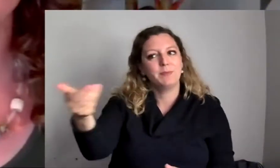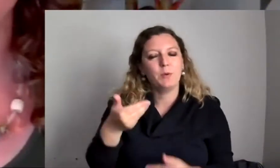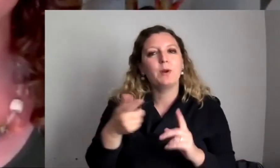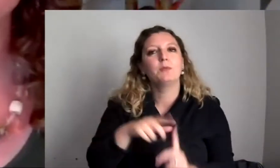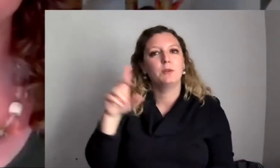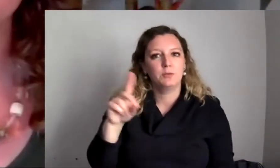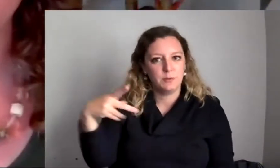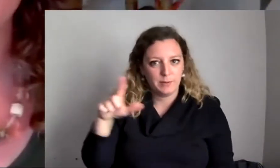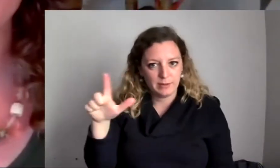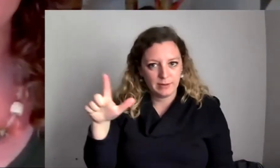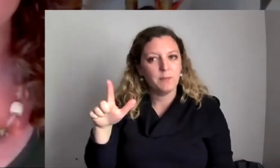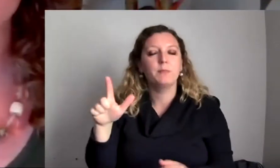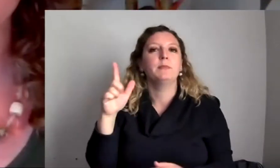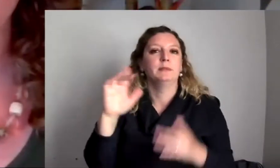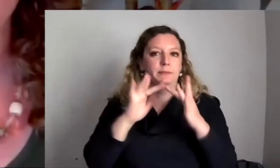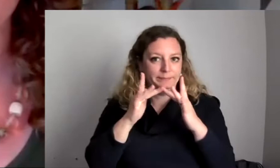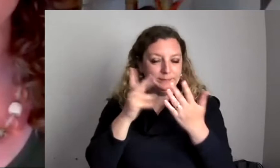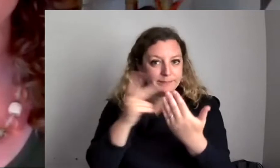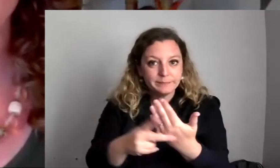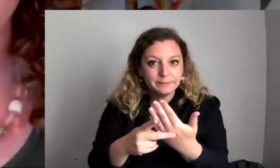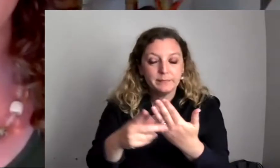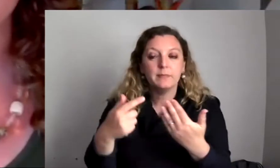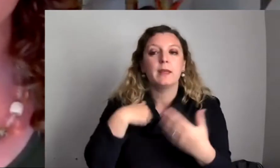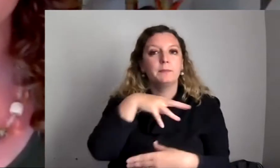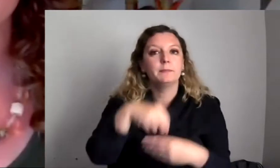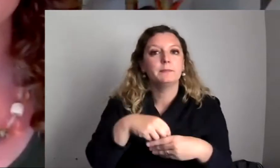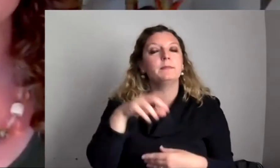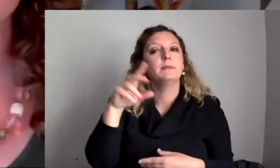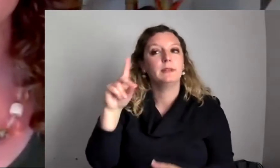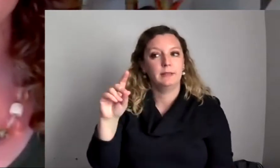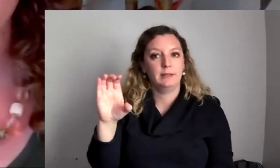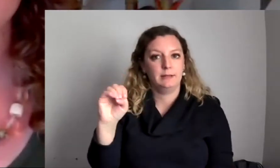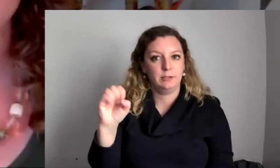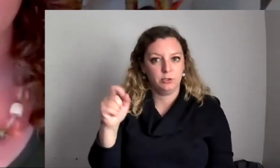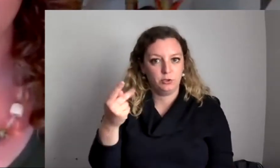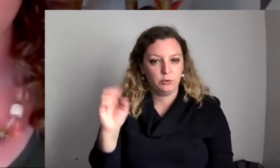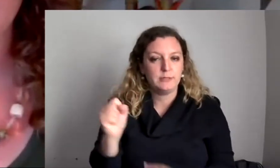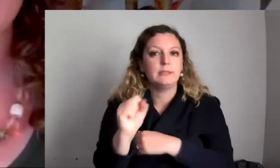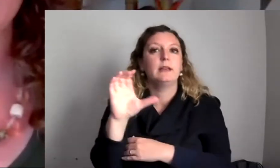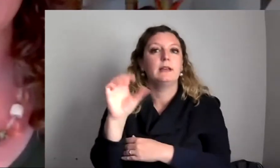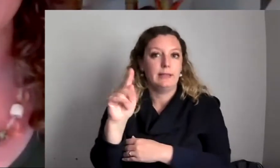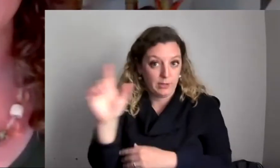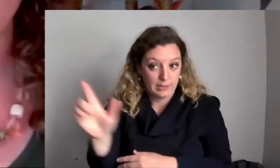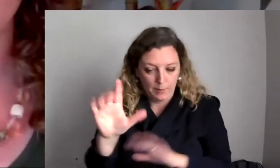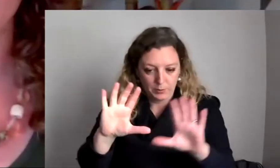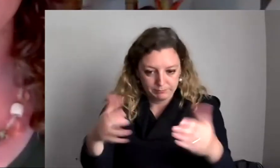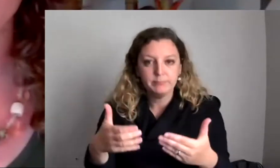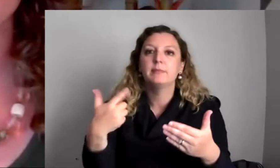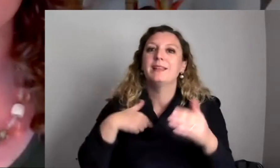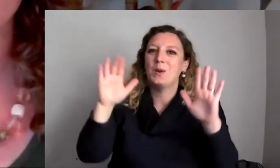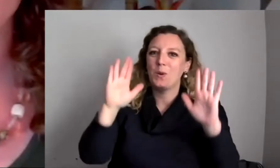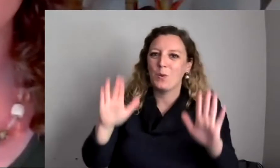Paige. Welcome to Deschutes Public Library's virtual programming. I'm part of the Deschutes County Library, and this is